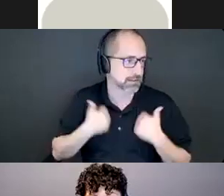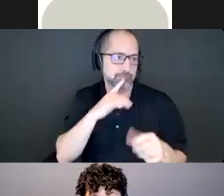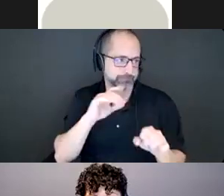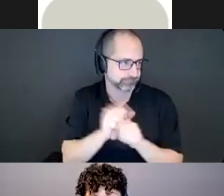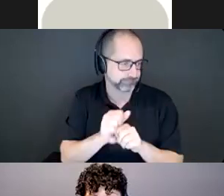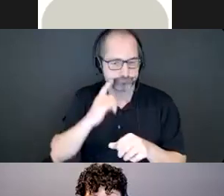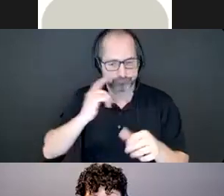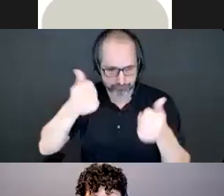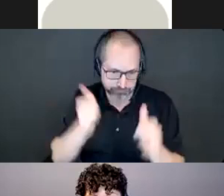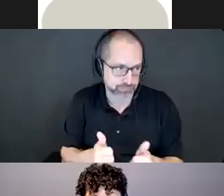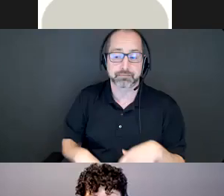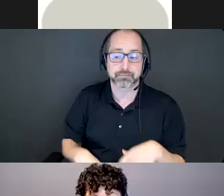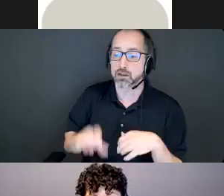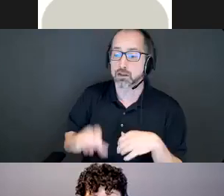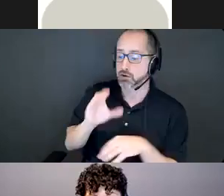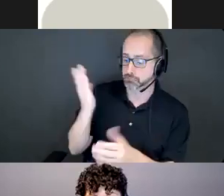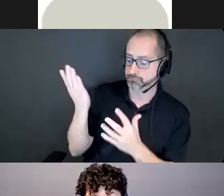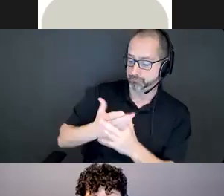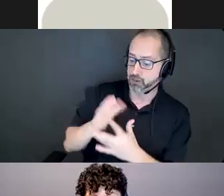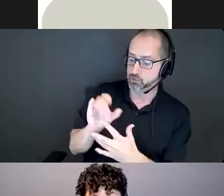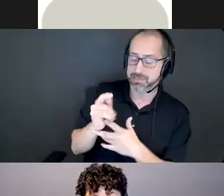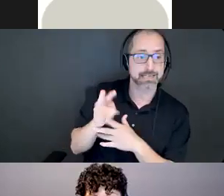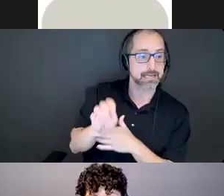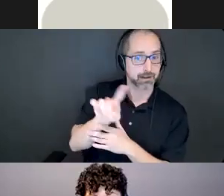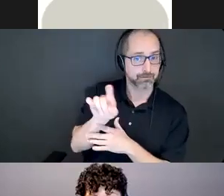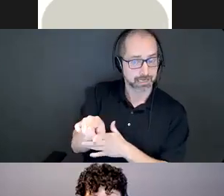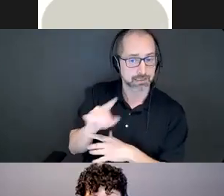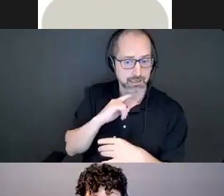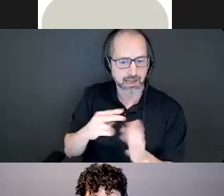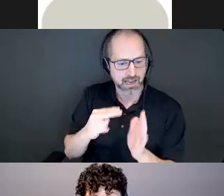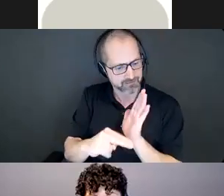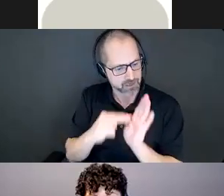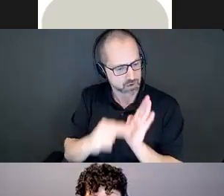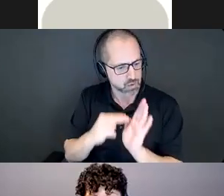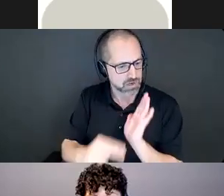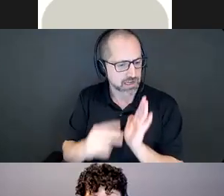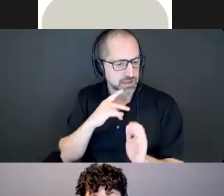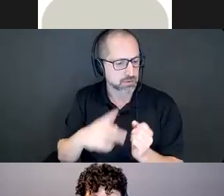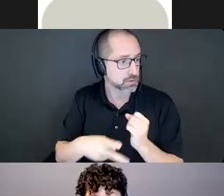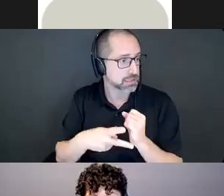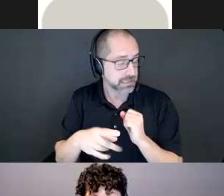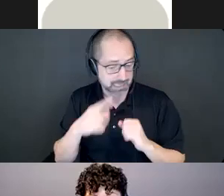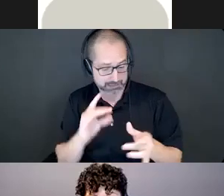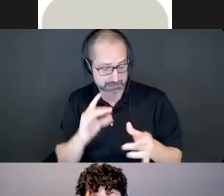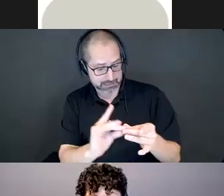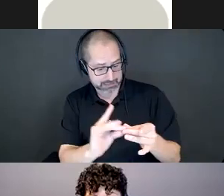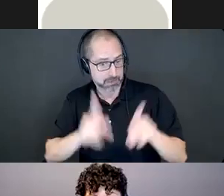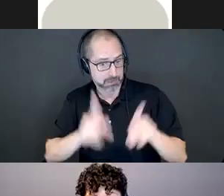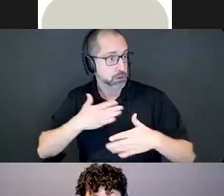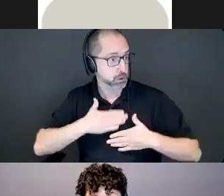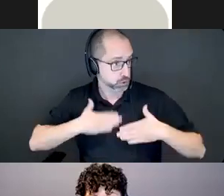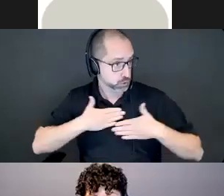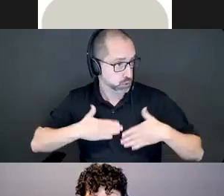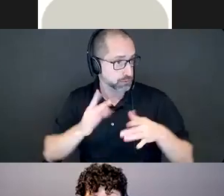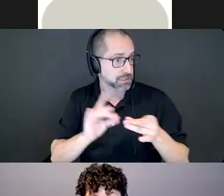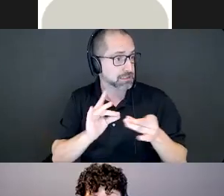just Christine here. I've got a note in the chat box to say people are enjoying your presentation. They'd love for you to slow down just a